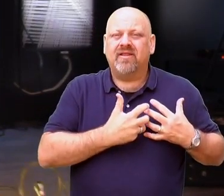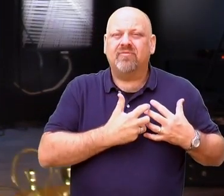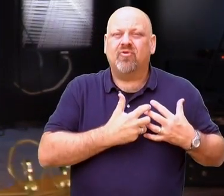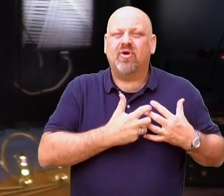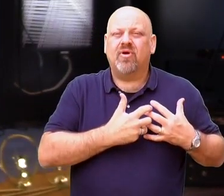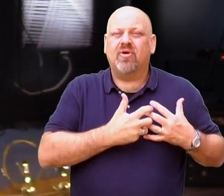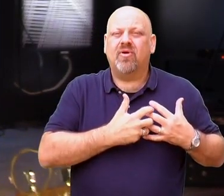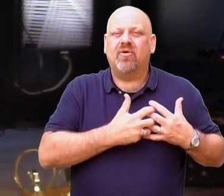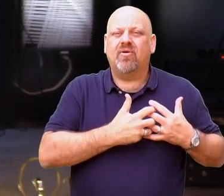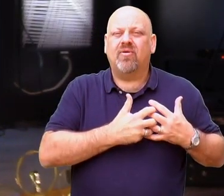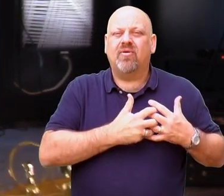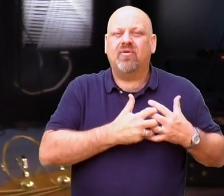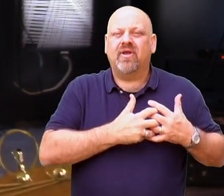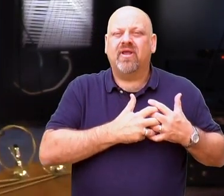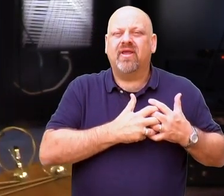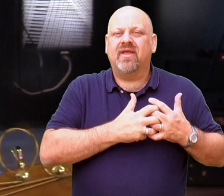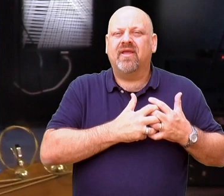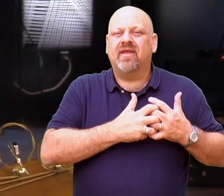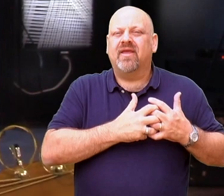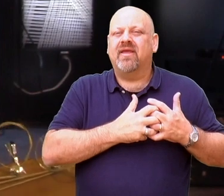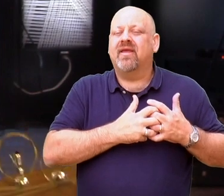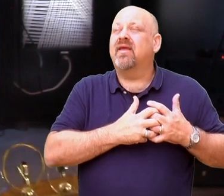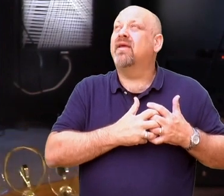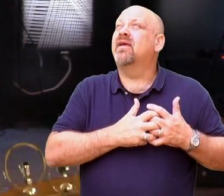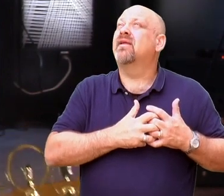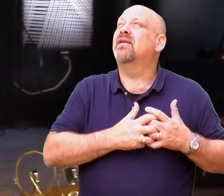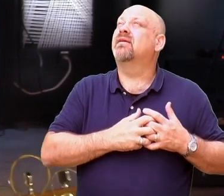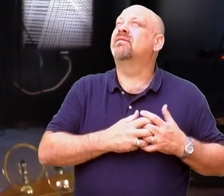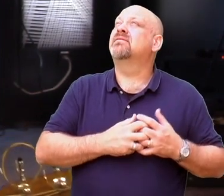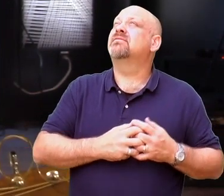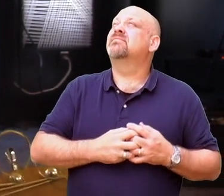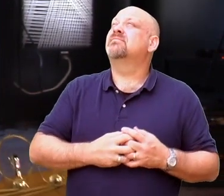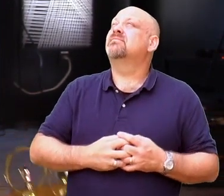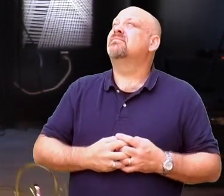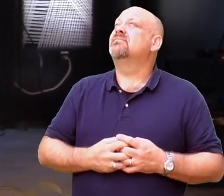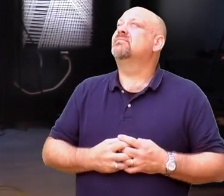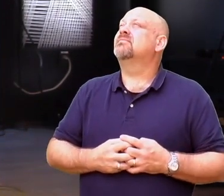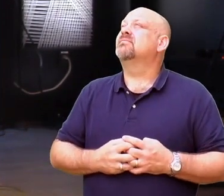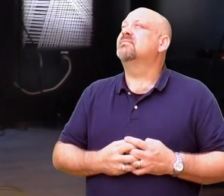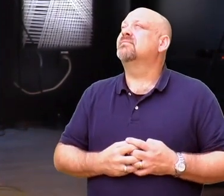heart that is broken.